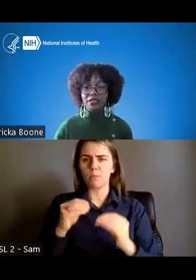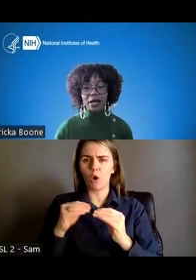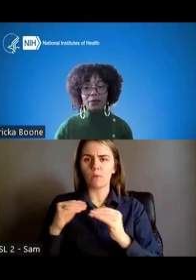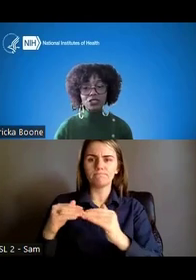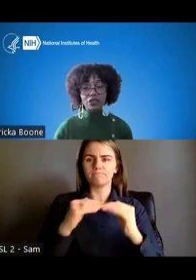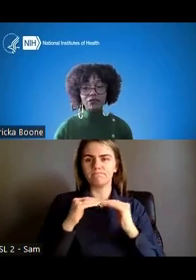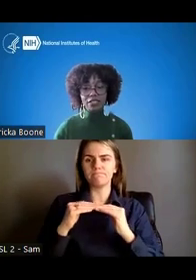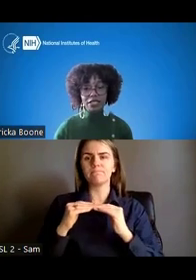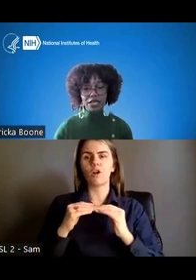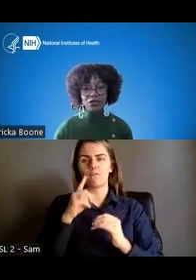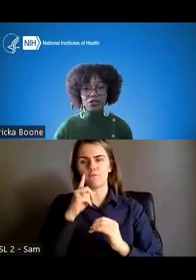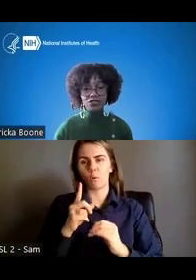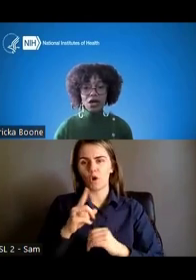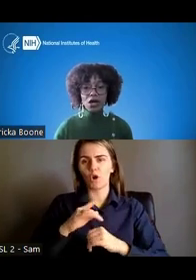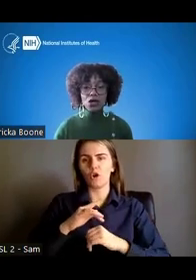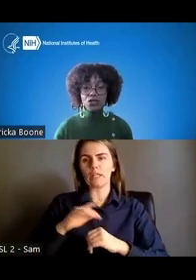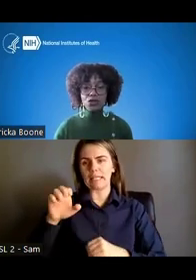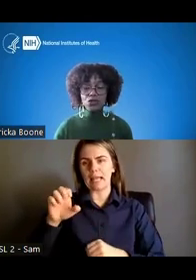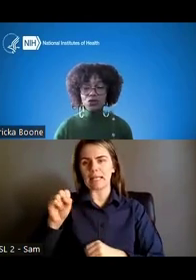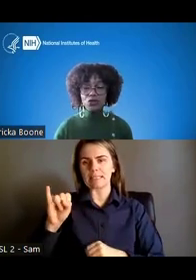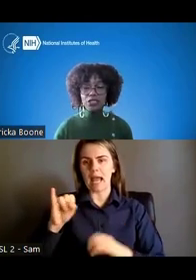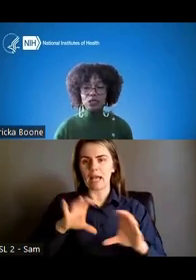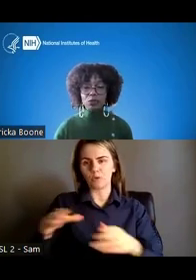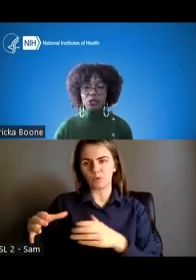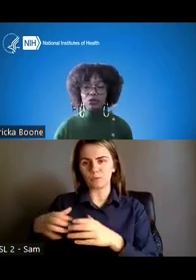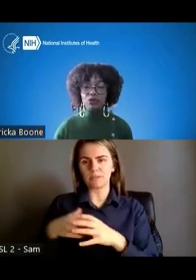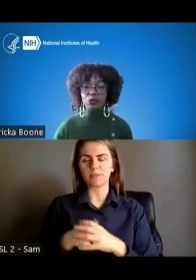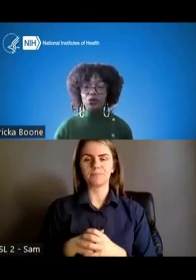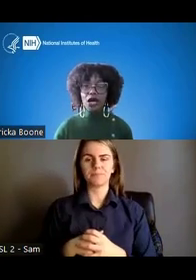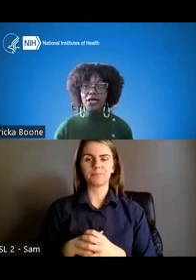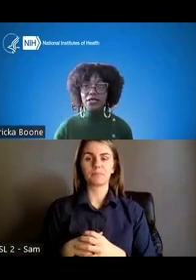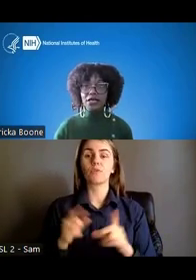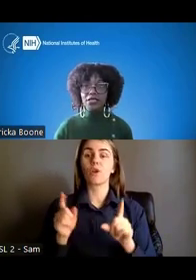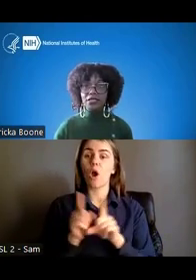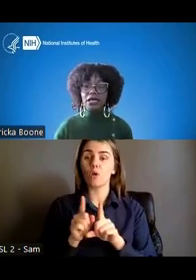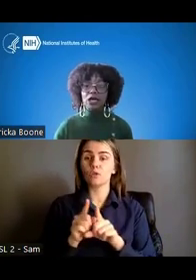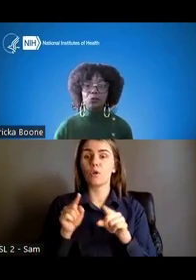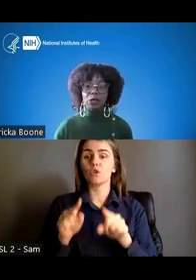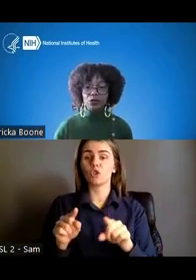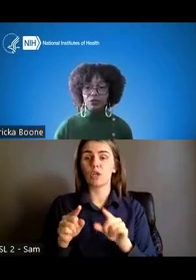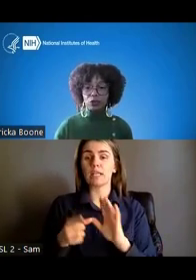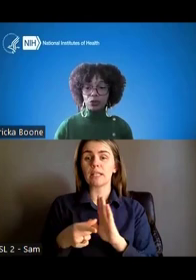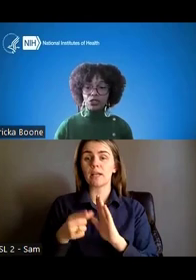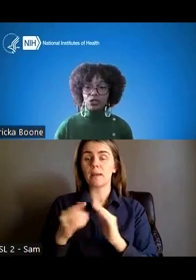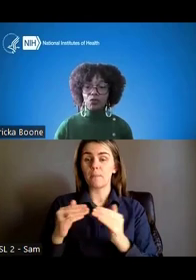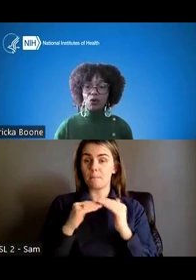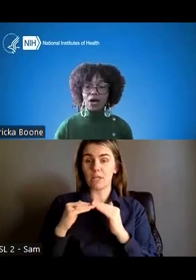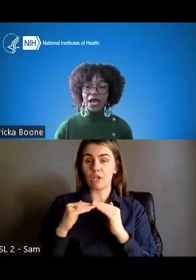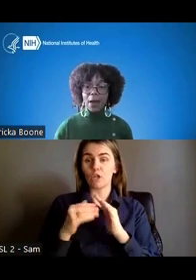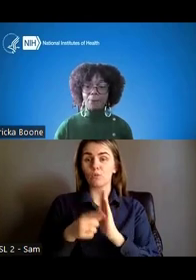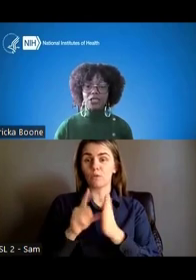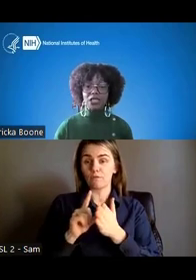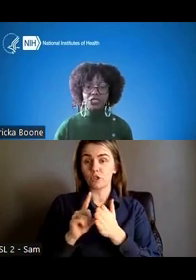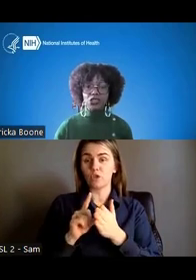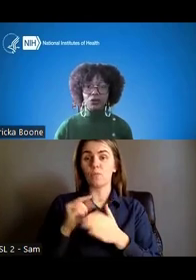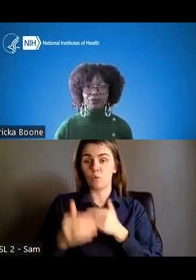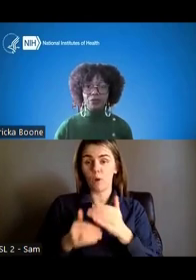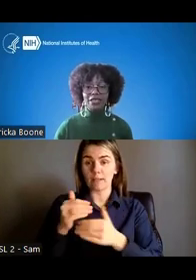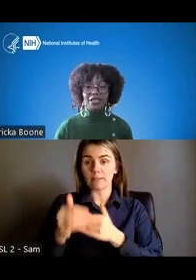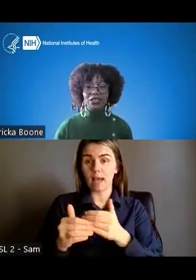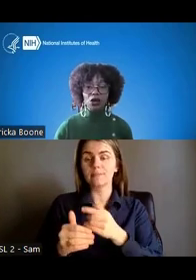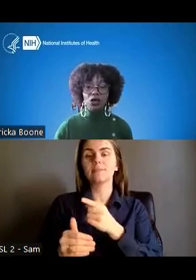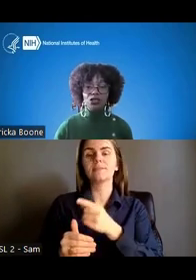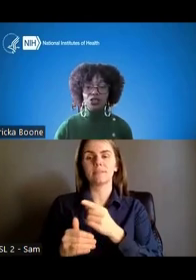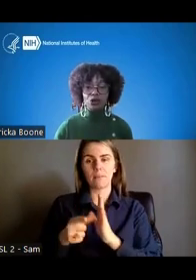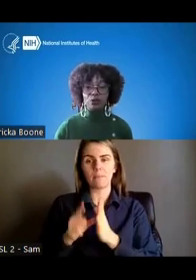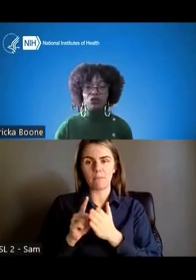and established investigators. Also, during the peer review process, peer reviewers look more at potential